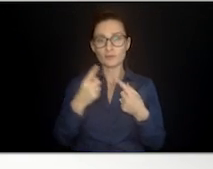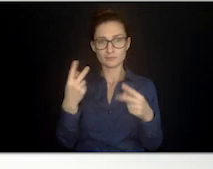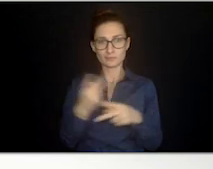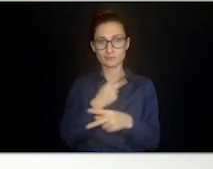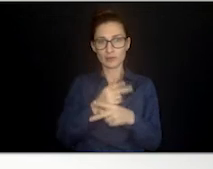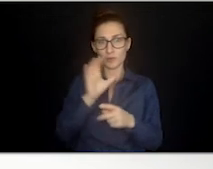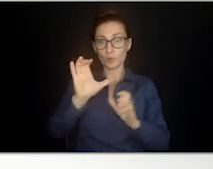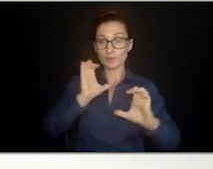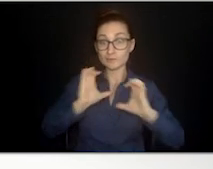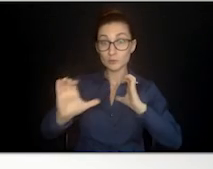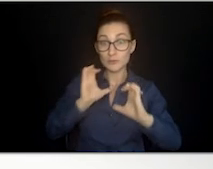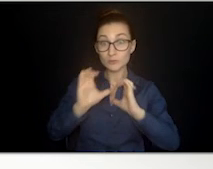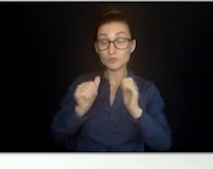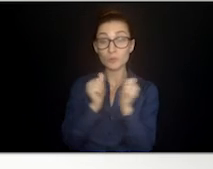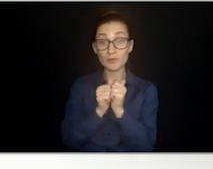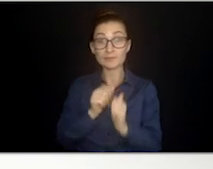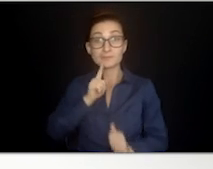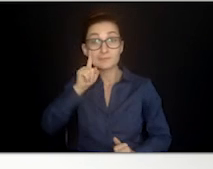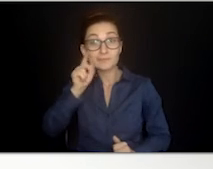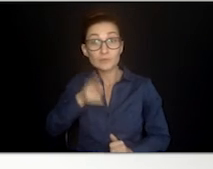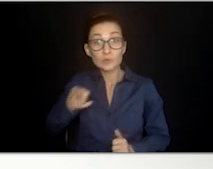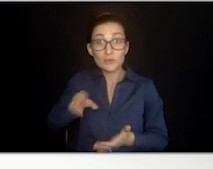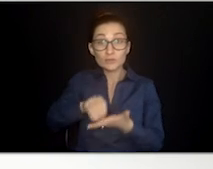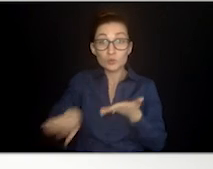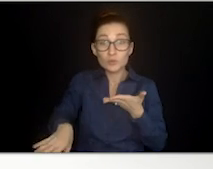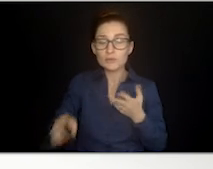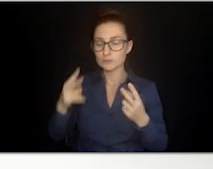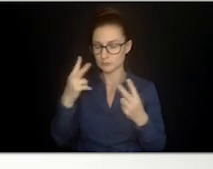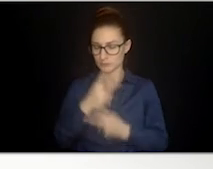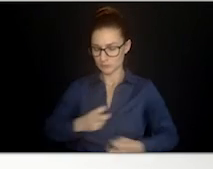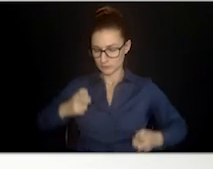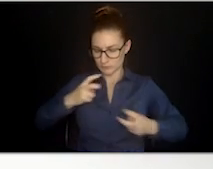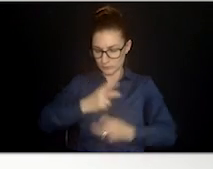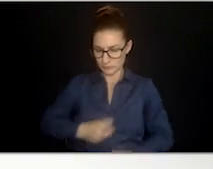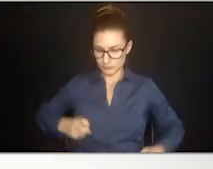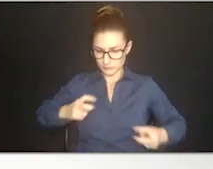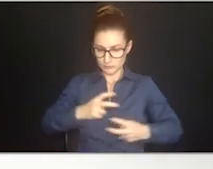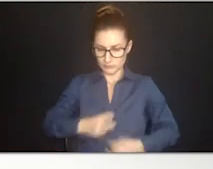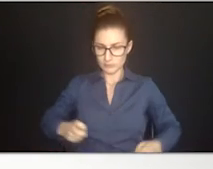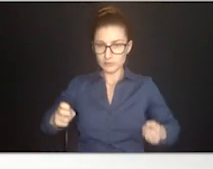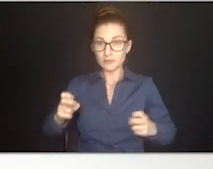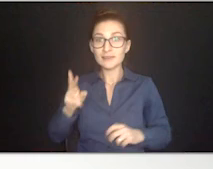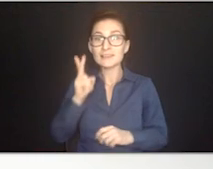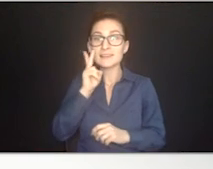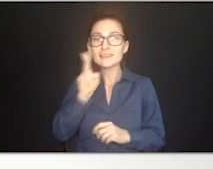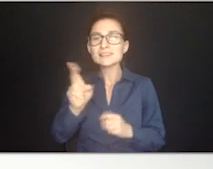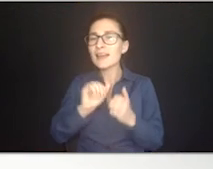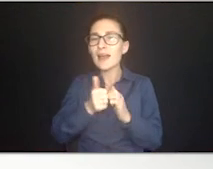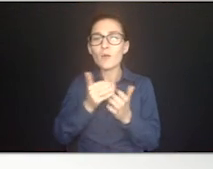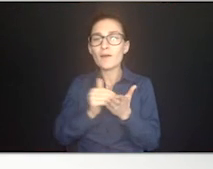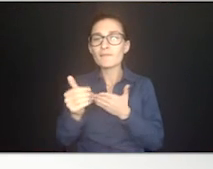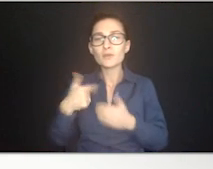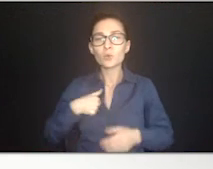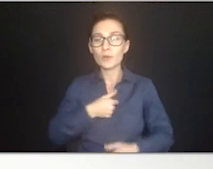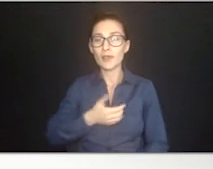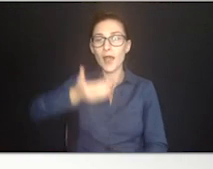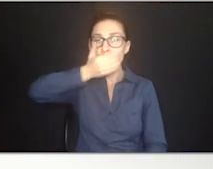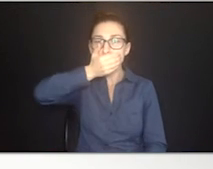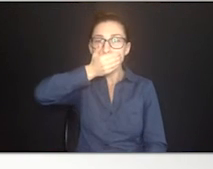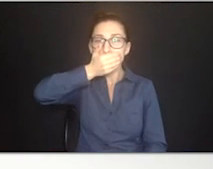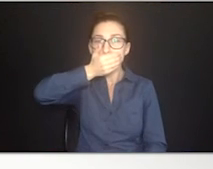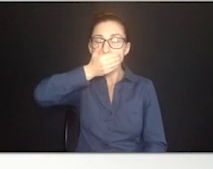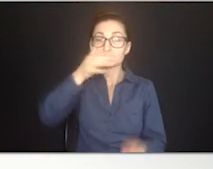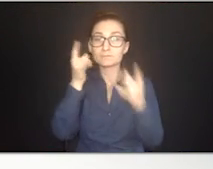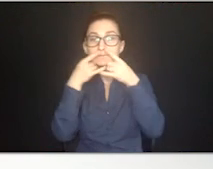and communication with students that are deaf or hard of hearing, if you have the opportunity, look at how often we have face coverings on. Look at how